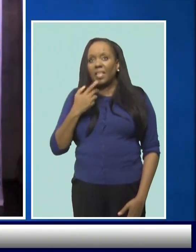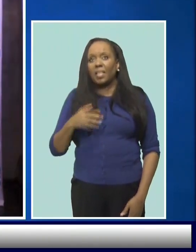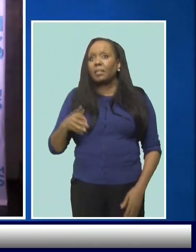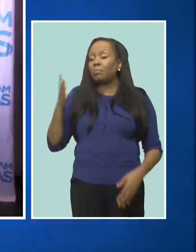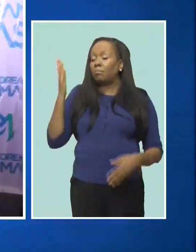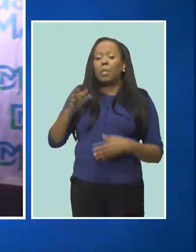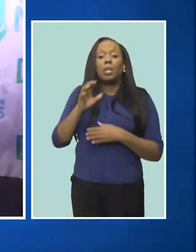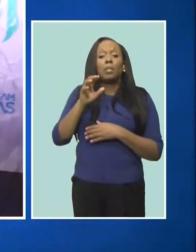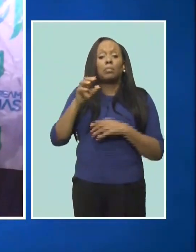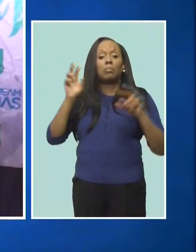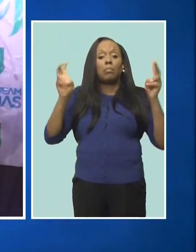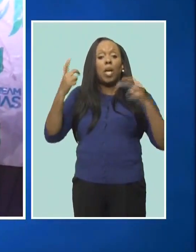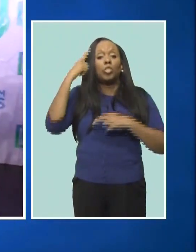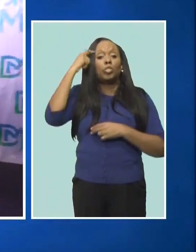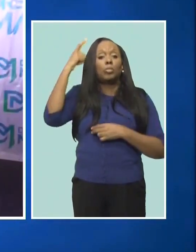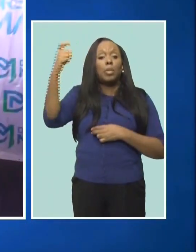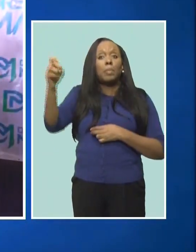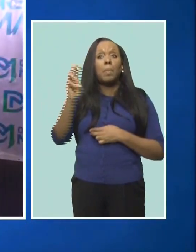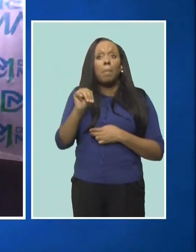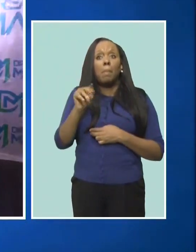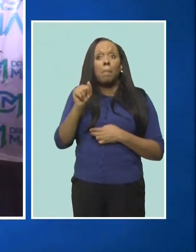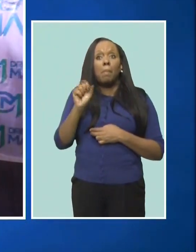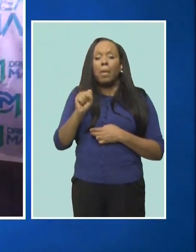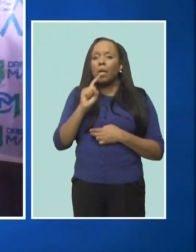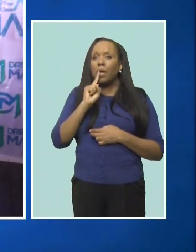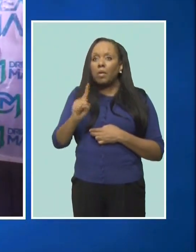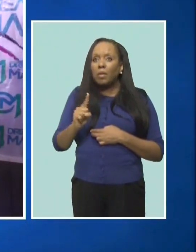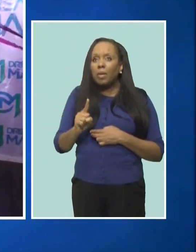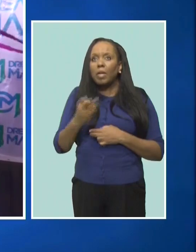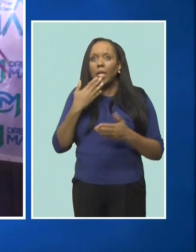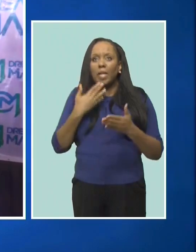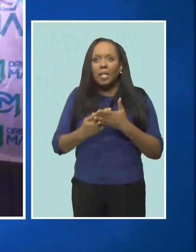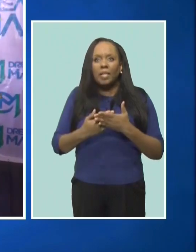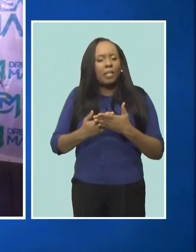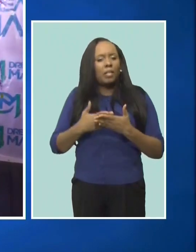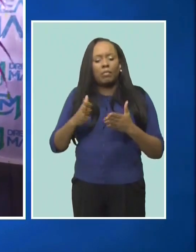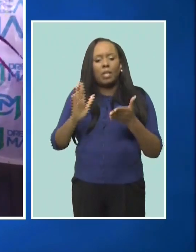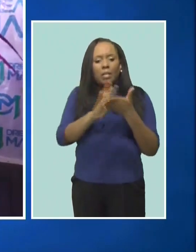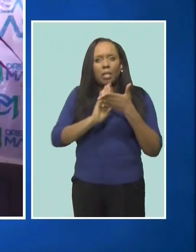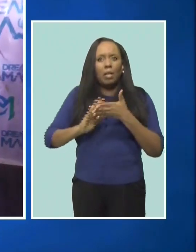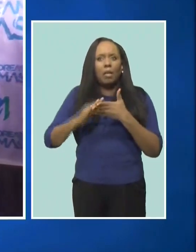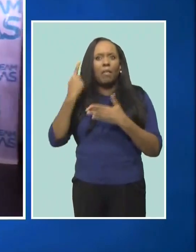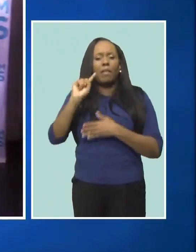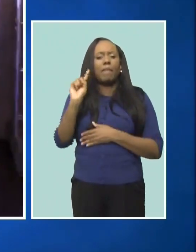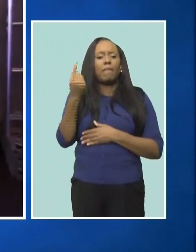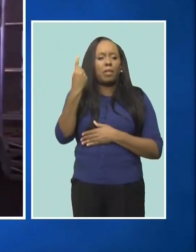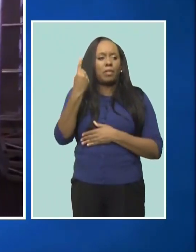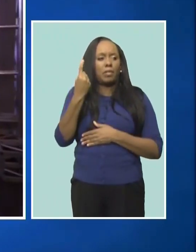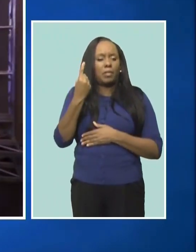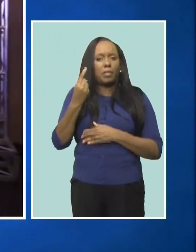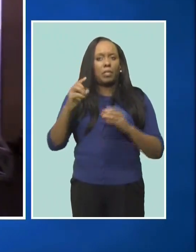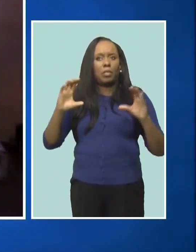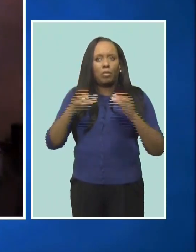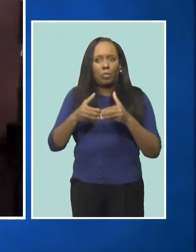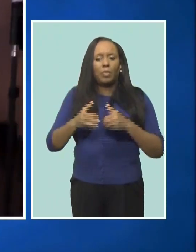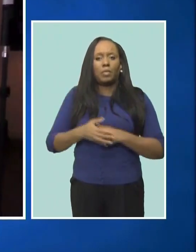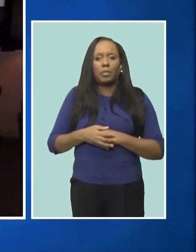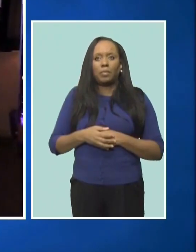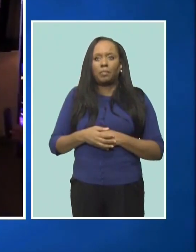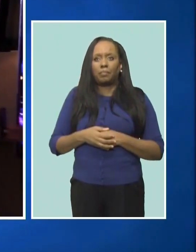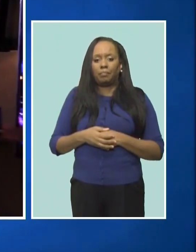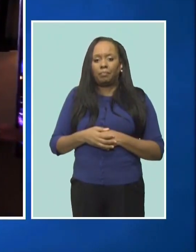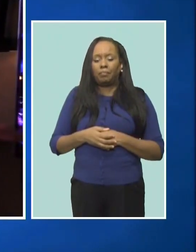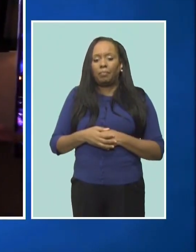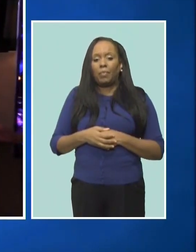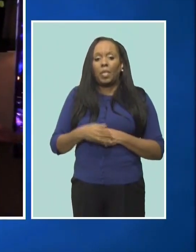effort and gives kudos to management for being first on this year's stage. And he says with We Gather in 2025 being